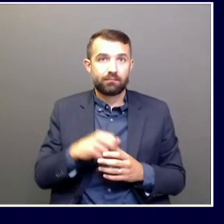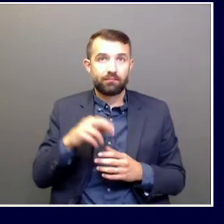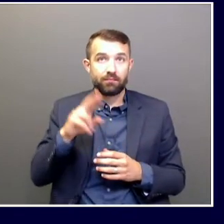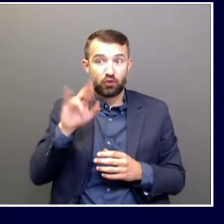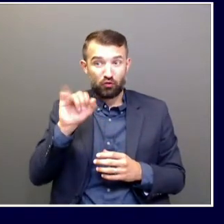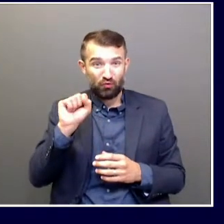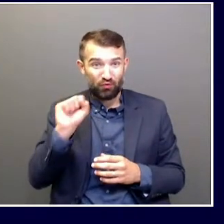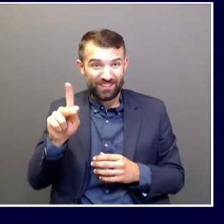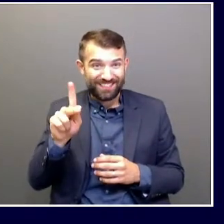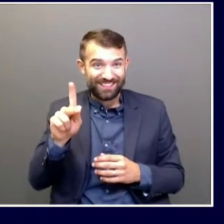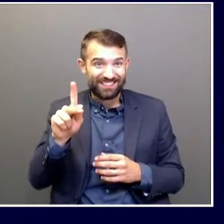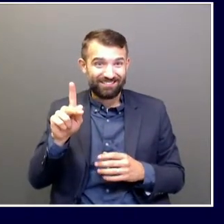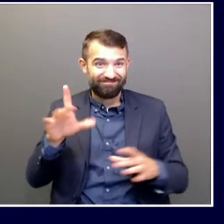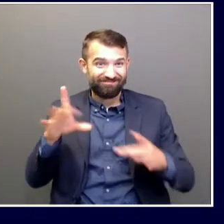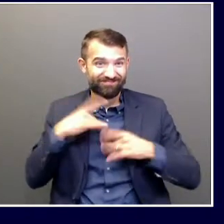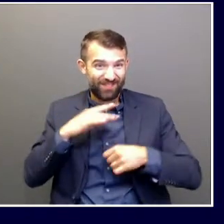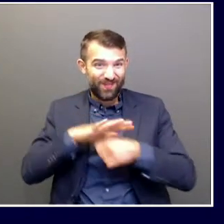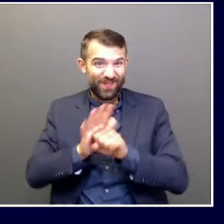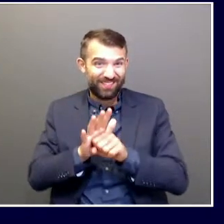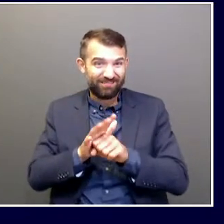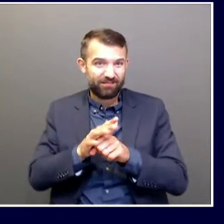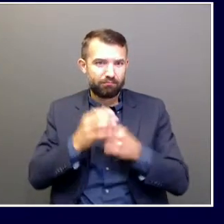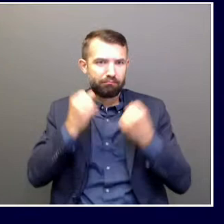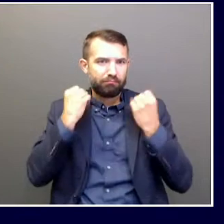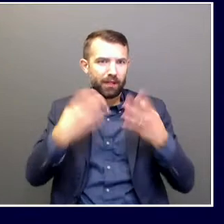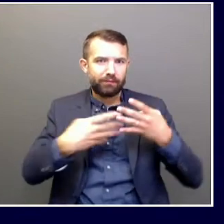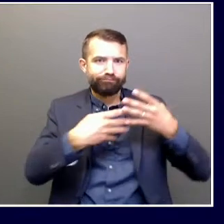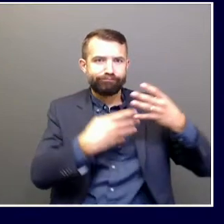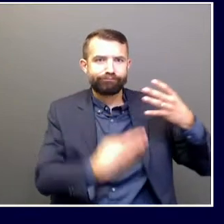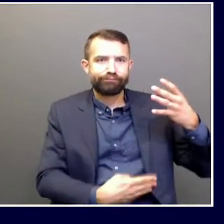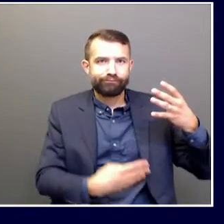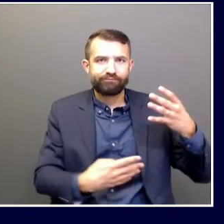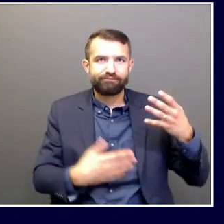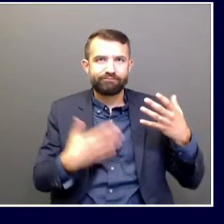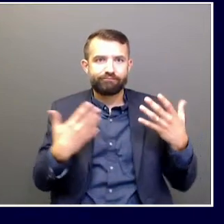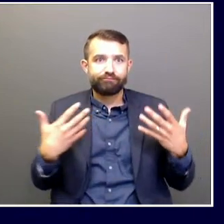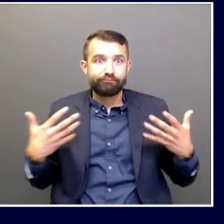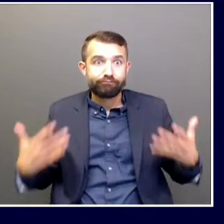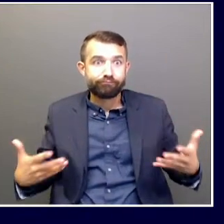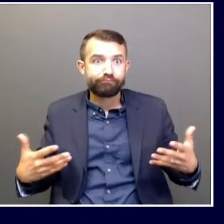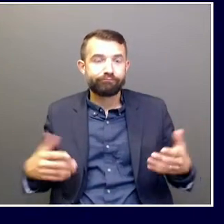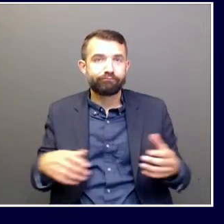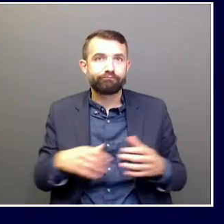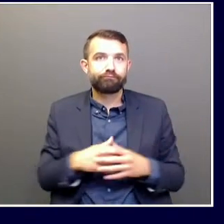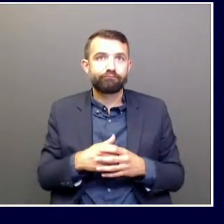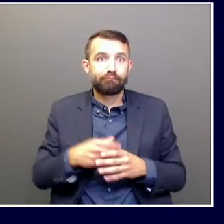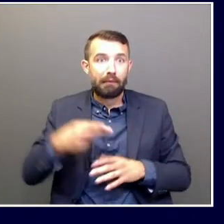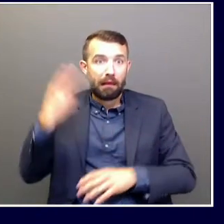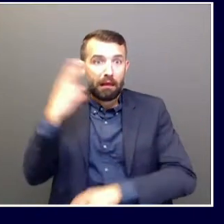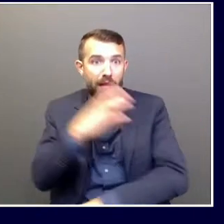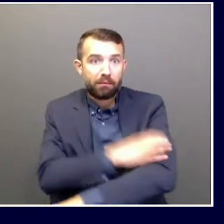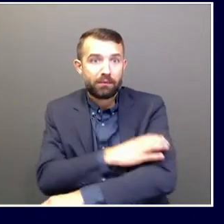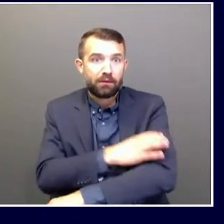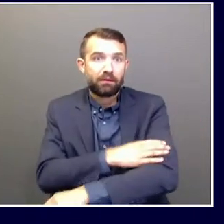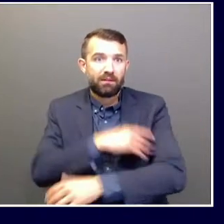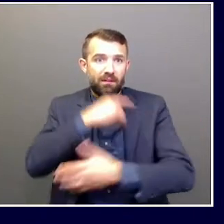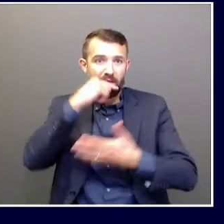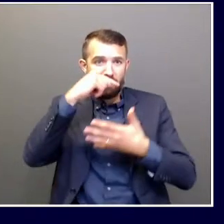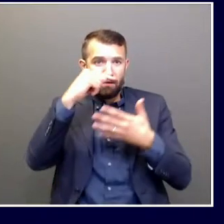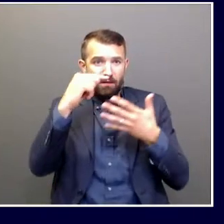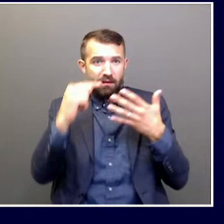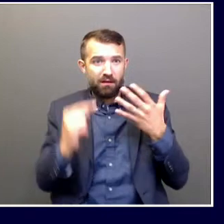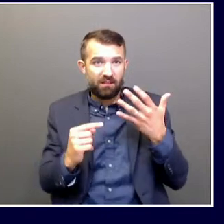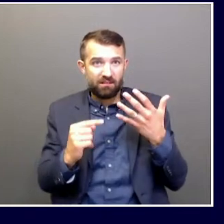that can land you in that category. Being overweight, having high blood pressure. So the first question is, do you really think you'd be out of the